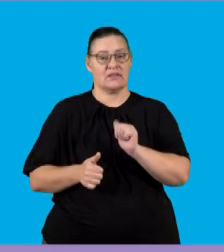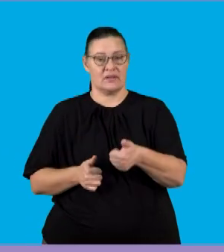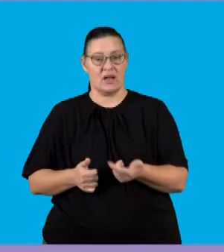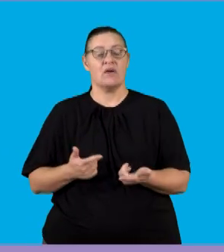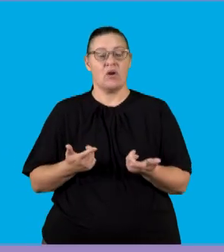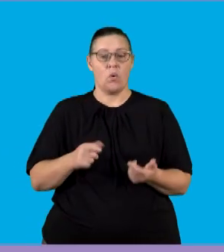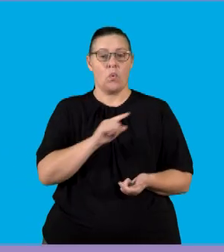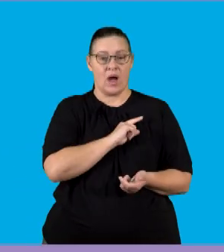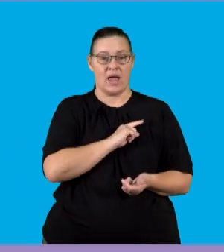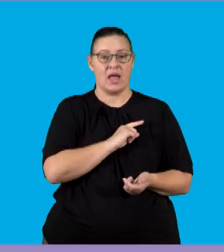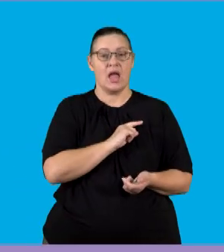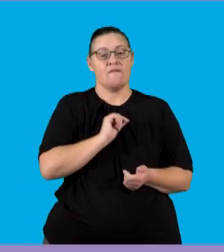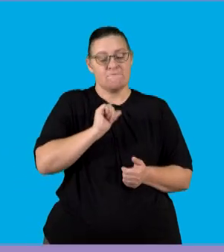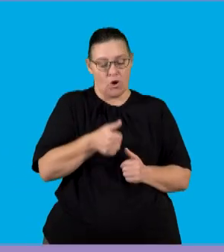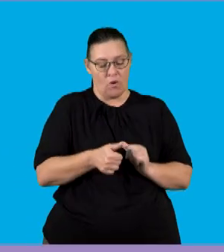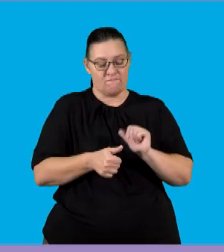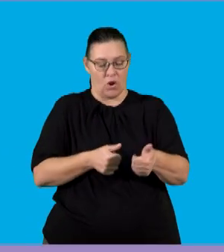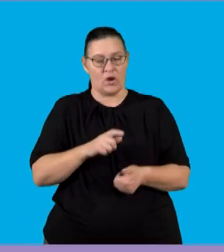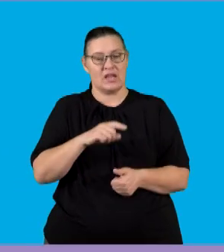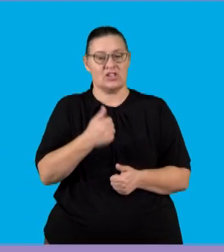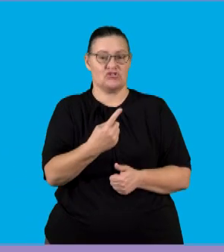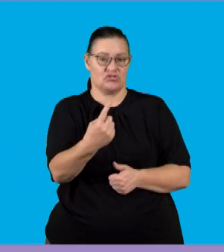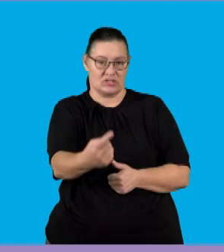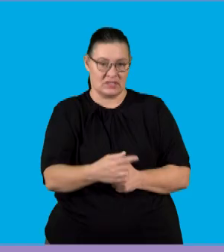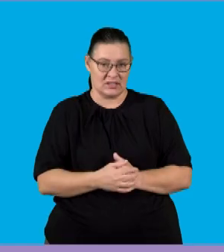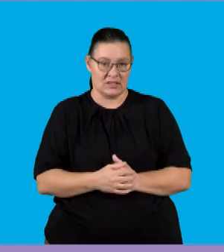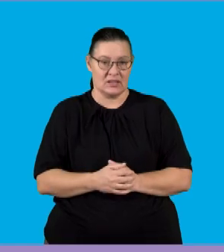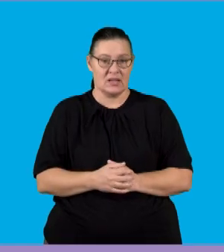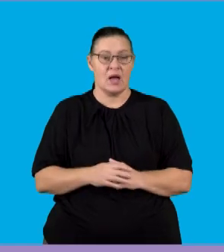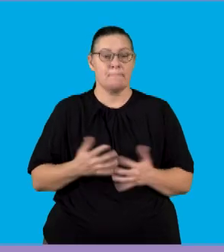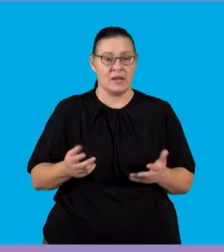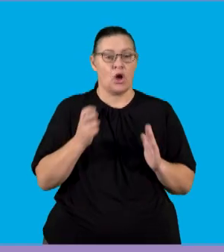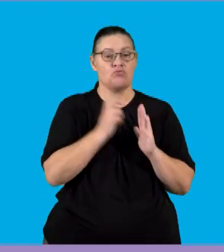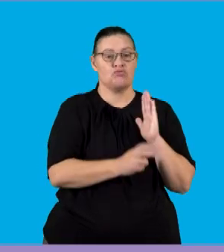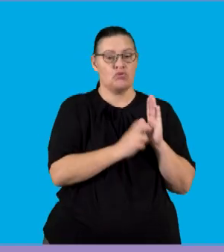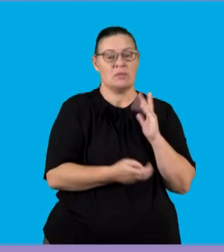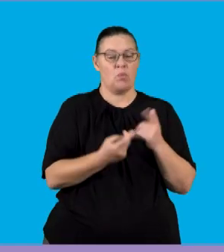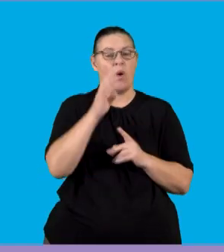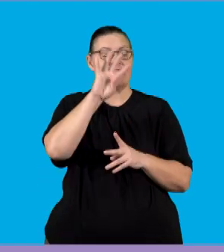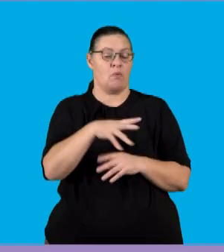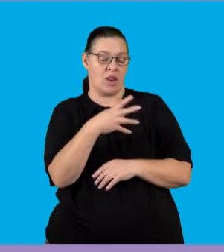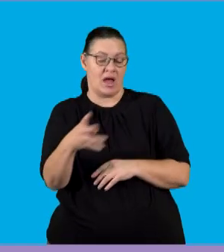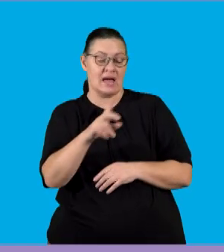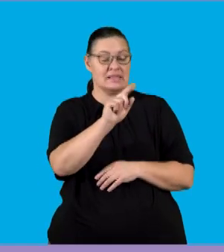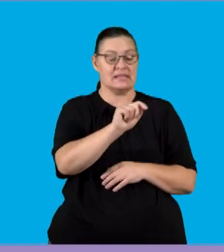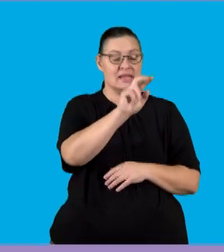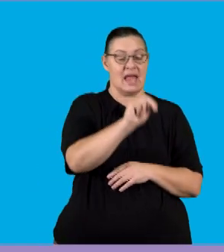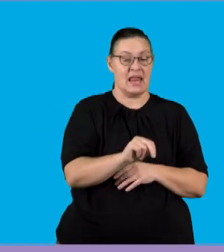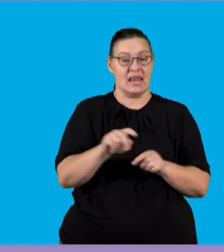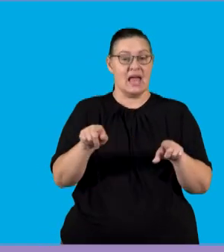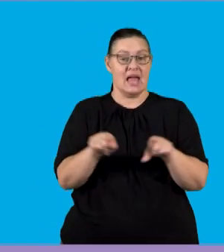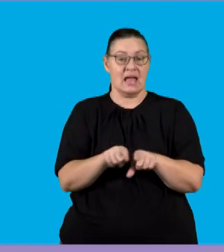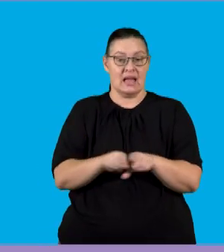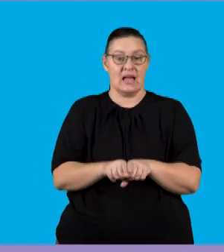they are terms that follow each other. And then we have a rule, which is more of a formula. So Tn is equals